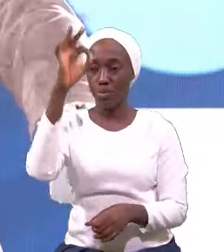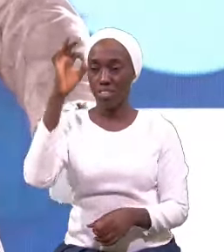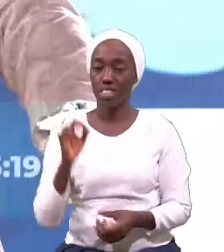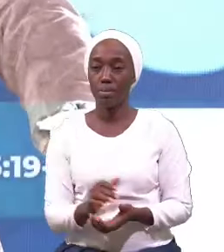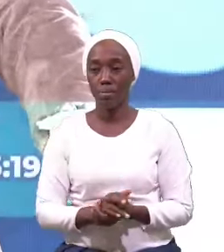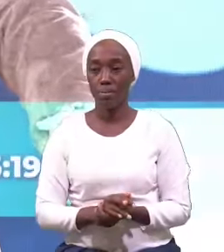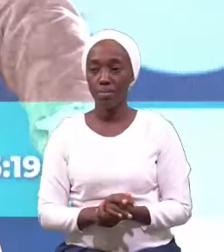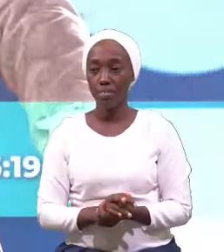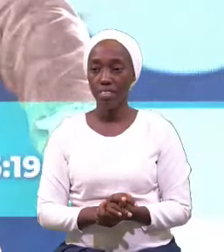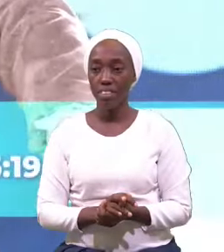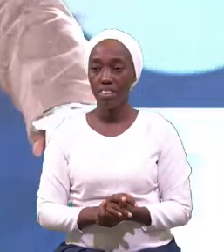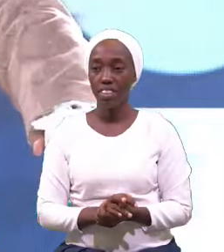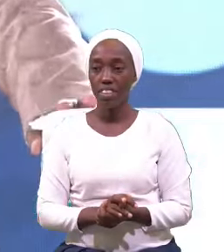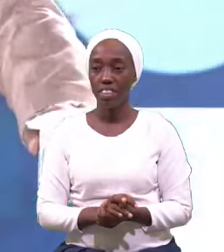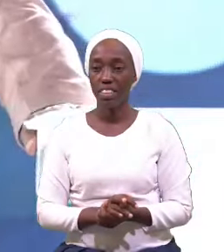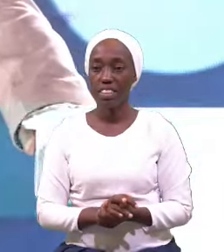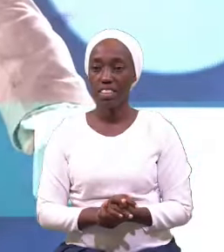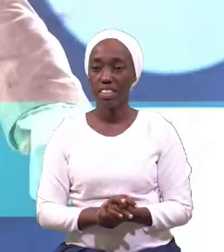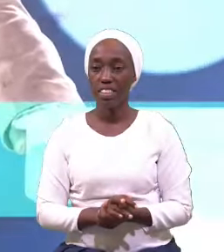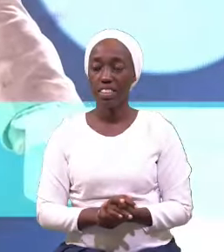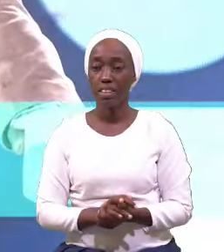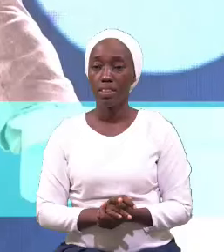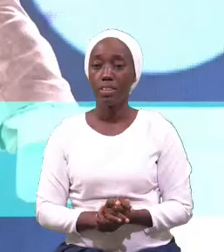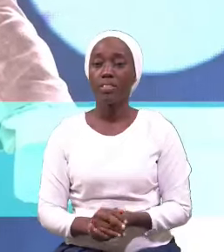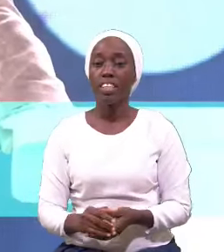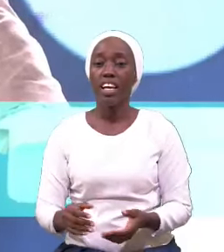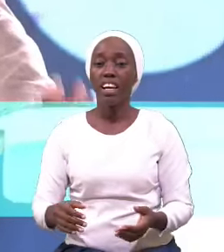R resists not the spirit.